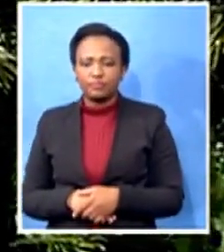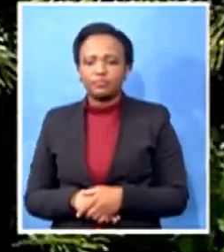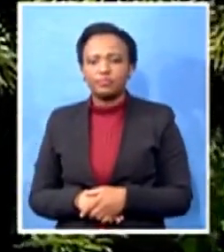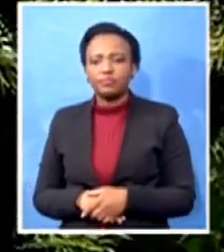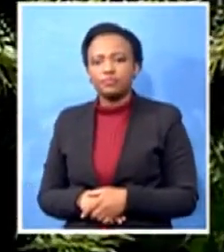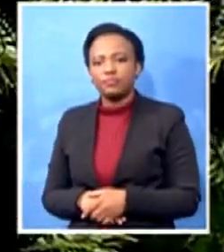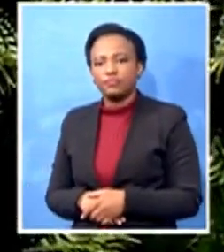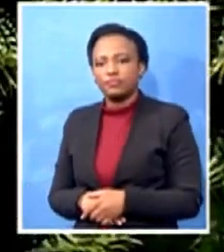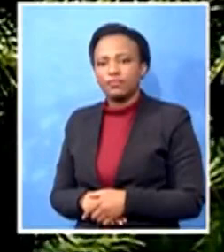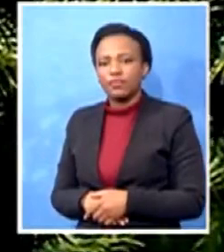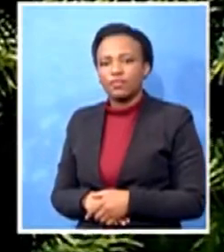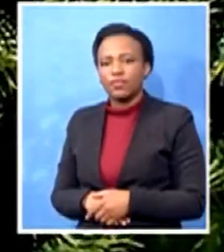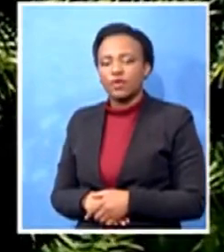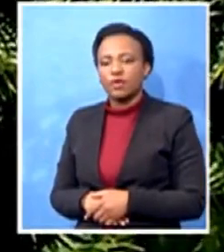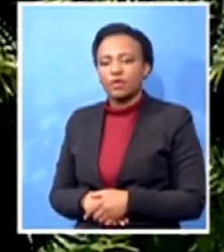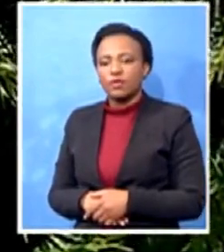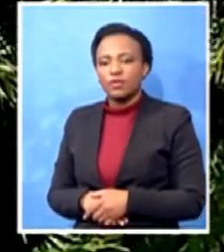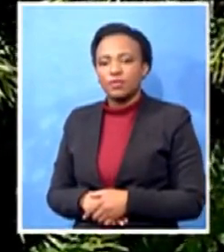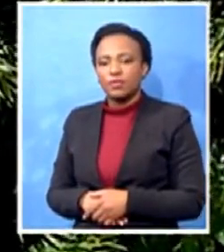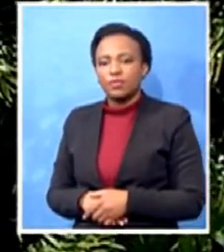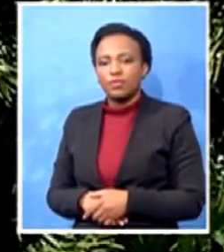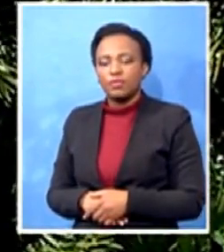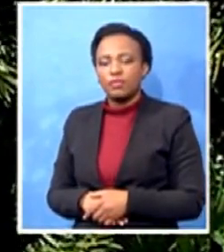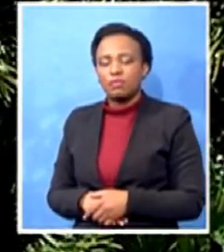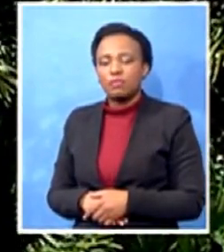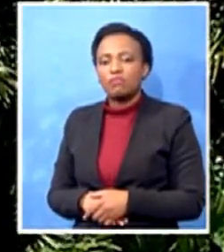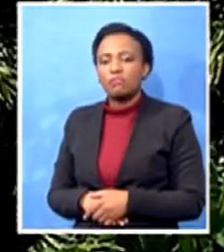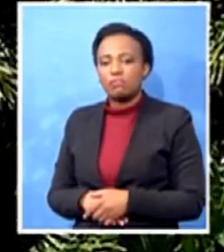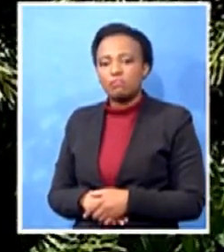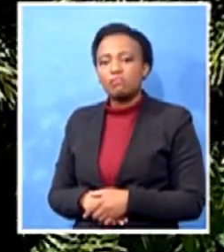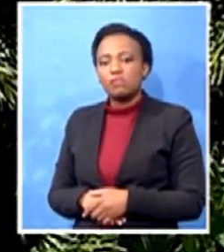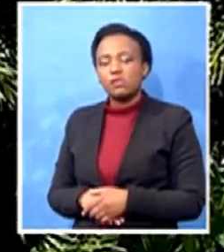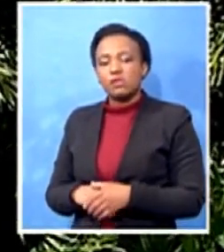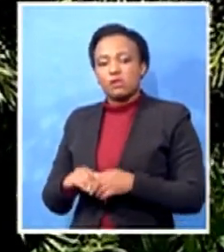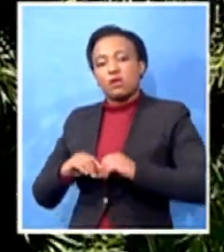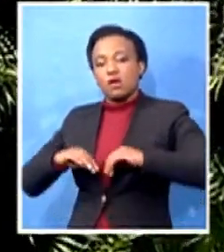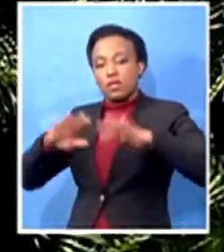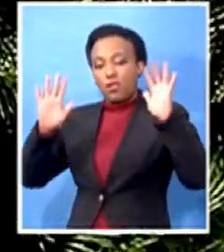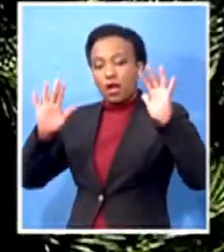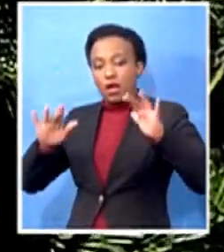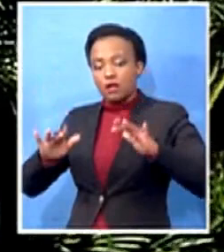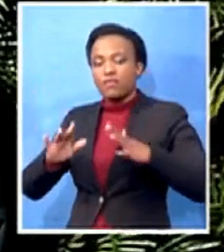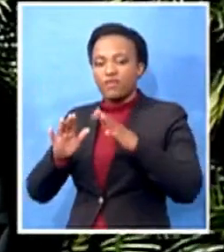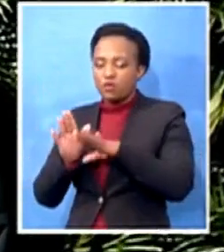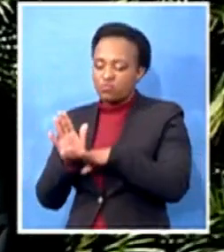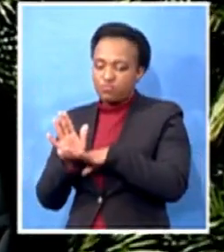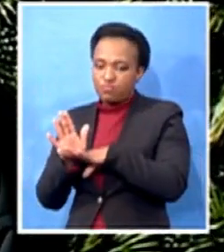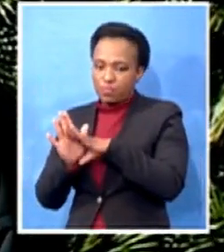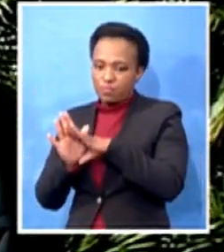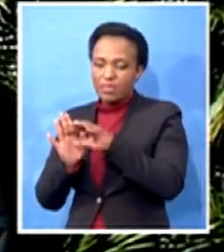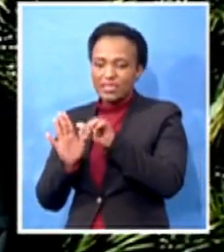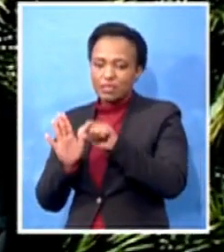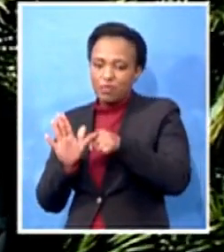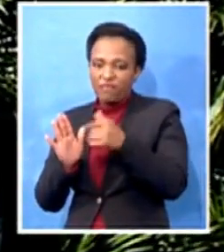think, resulted in a 0.6% increase in our dam levels. However, talking about restrictions, we are currently in